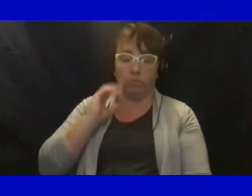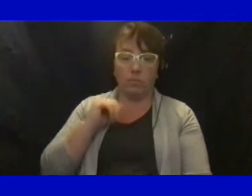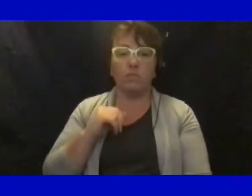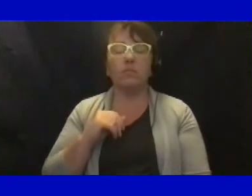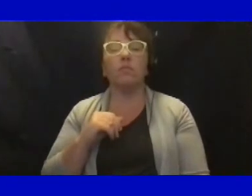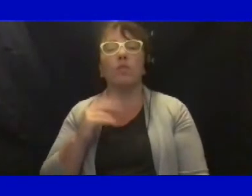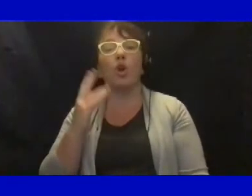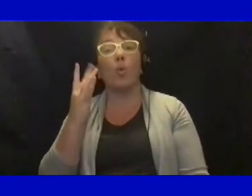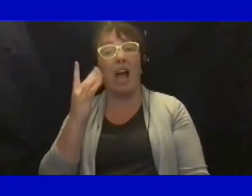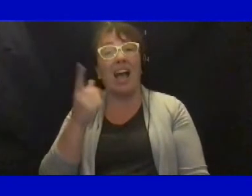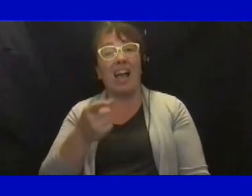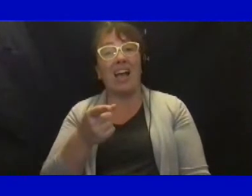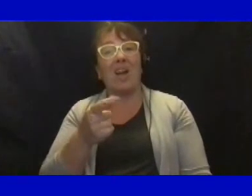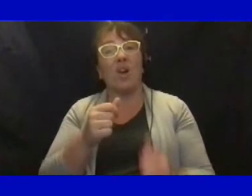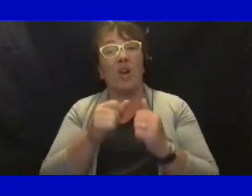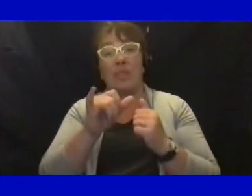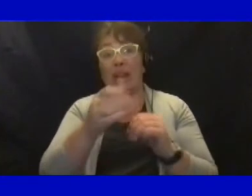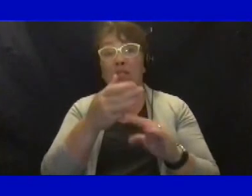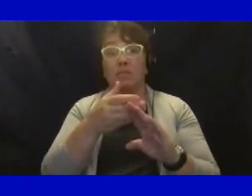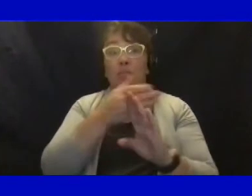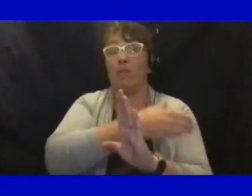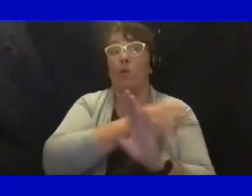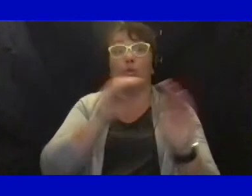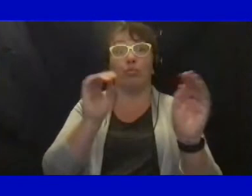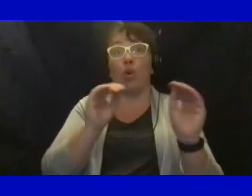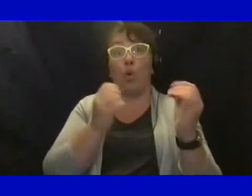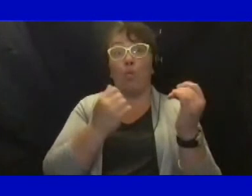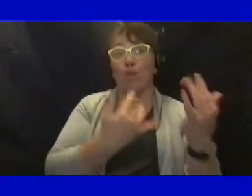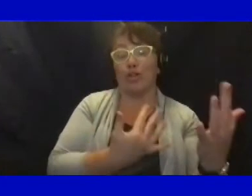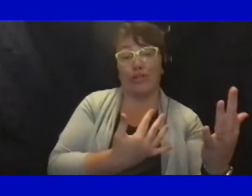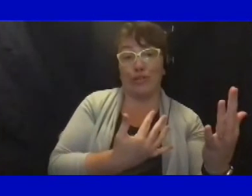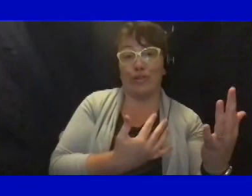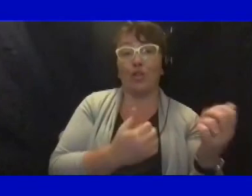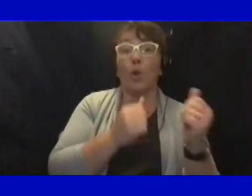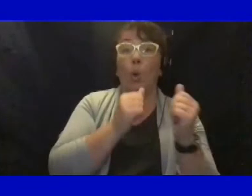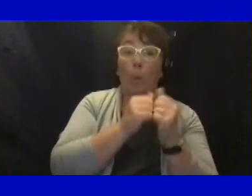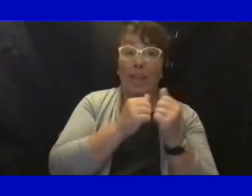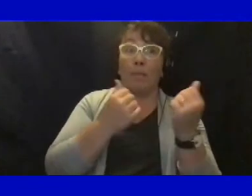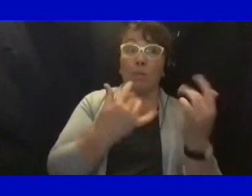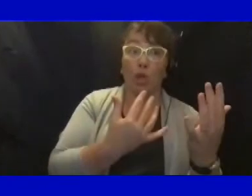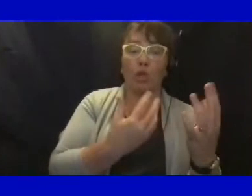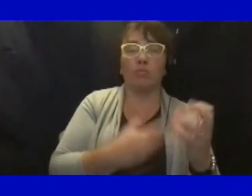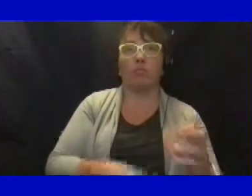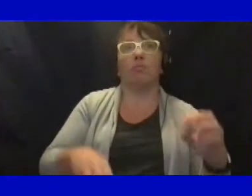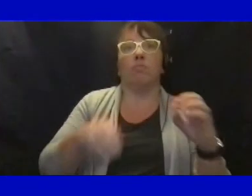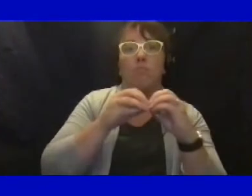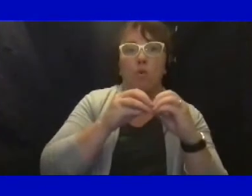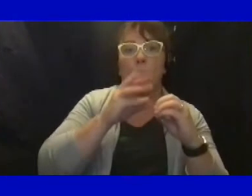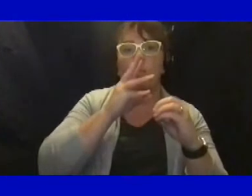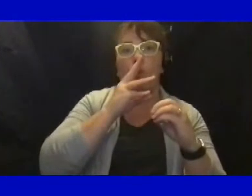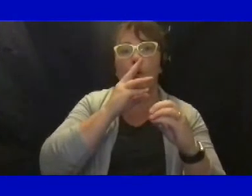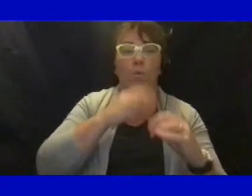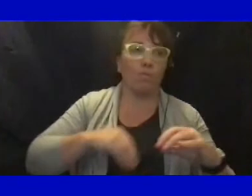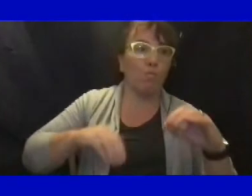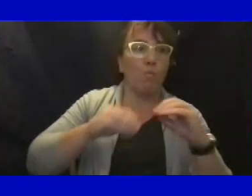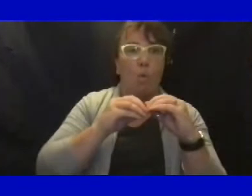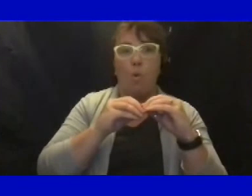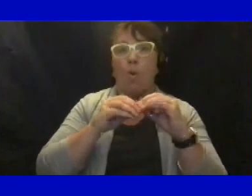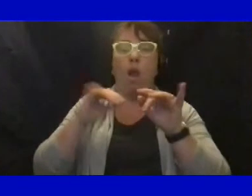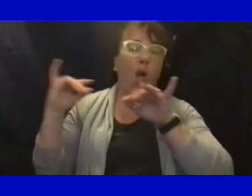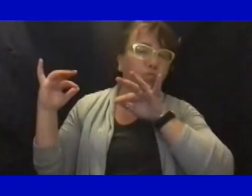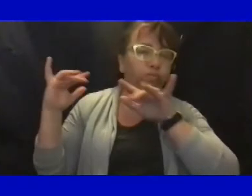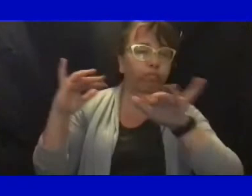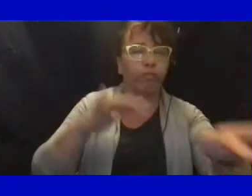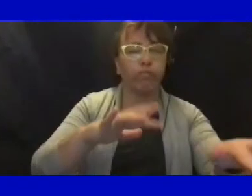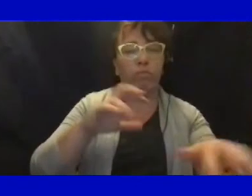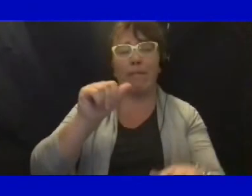burn scar is often 2 to 3 times as much water, 2 to 3 times as much debris, mud, ash, and